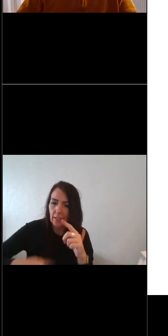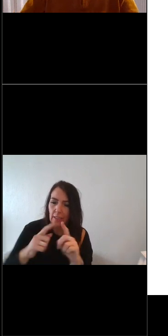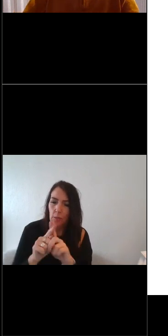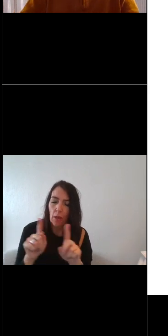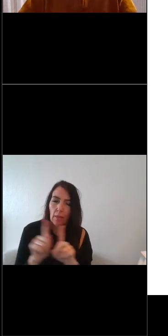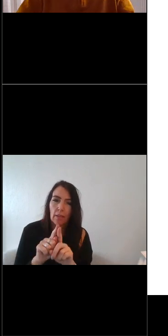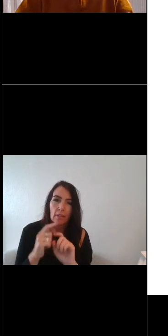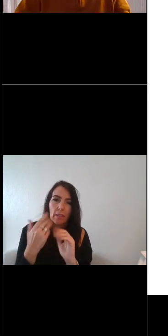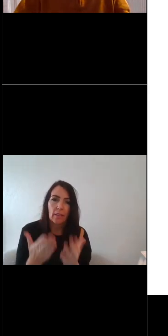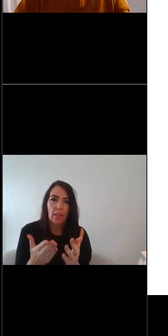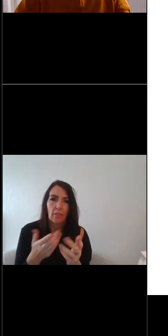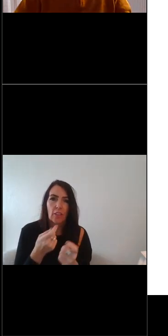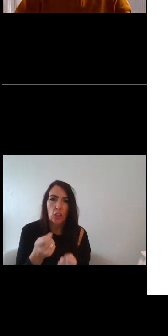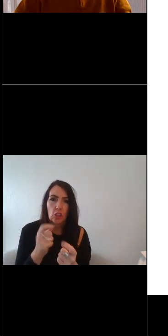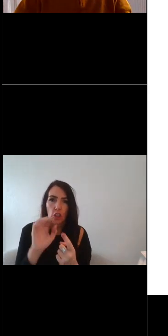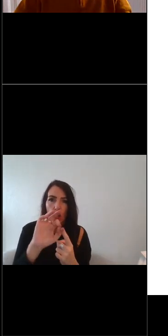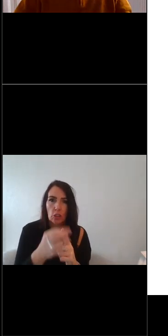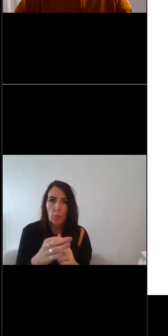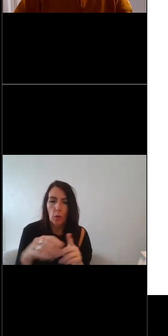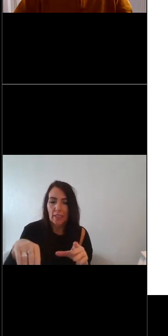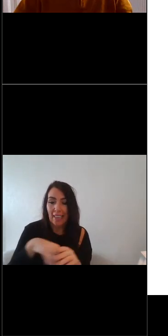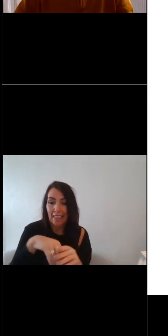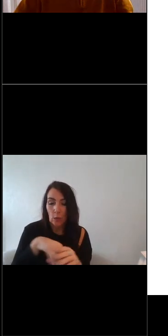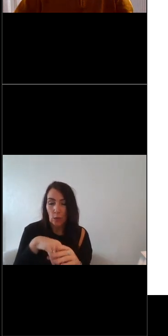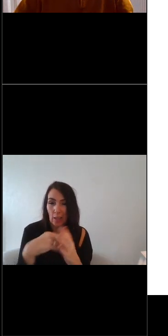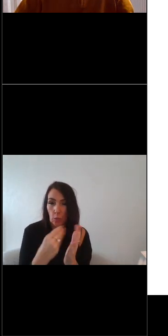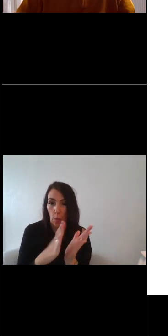charge points in the monthly cost in some cases.